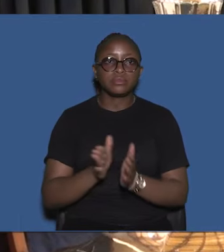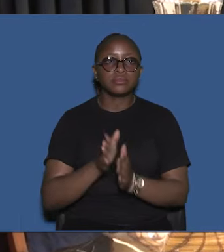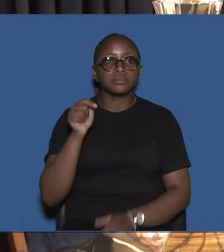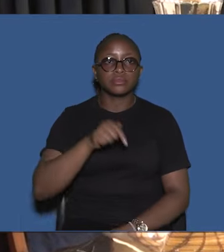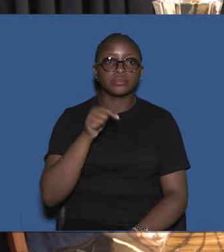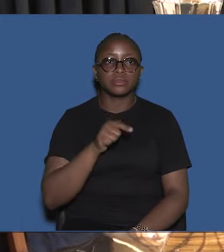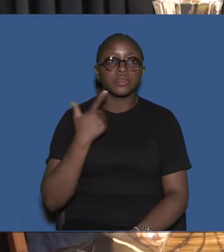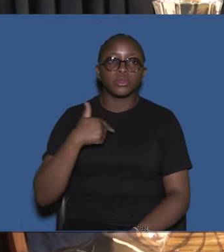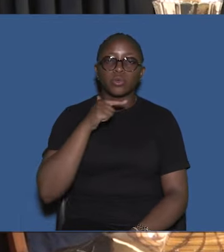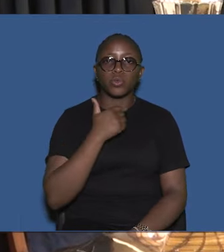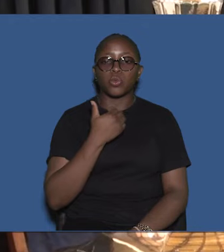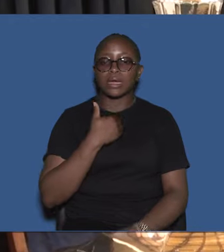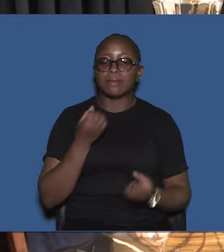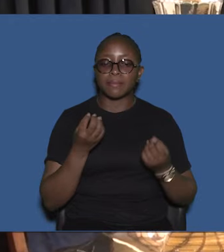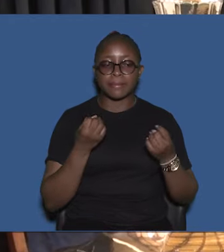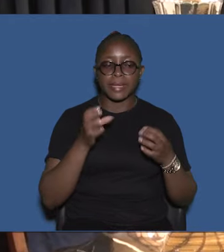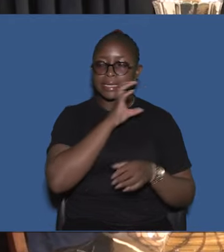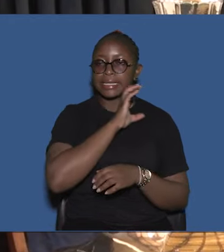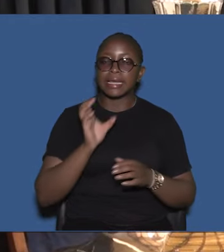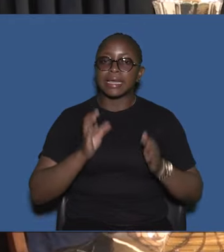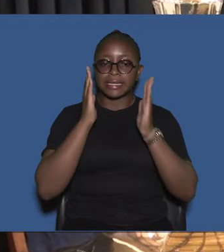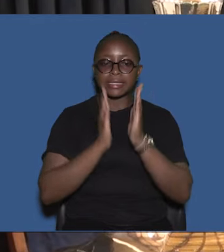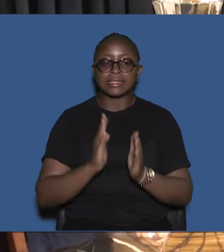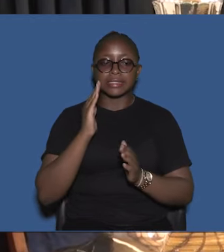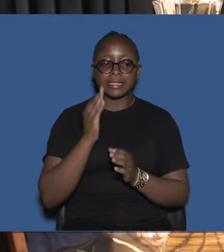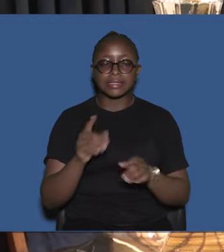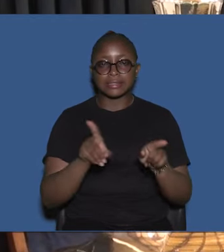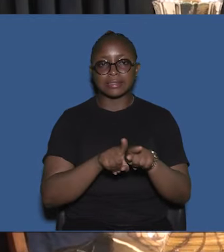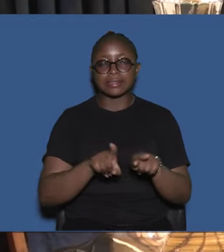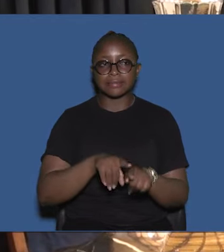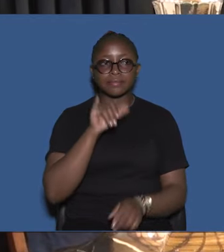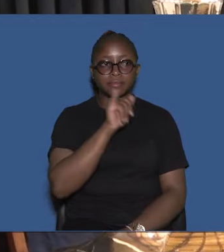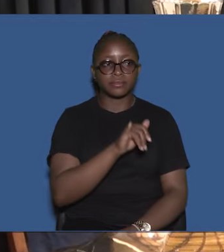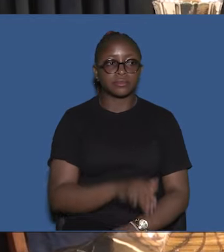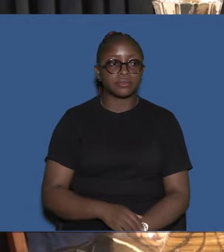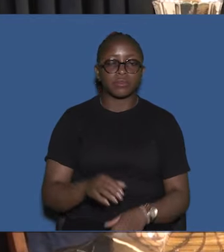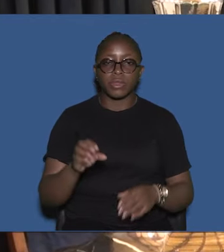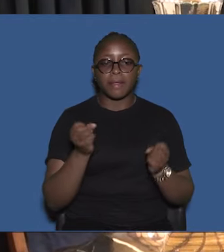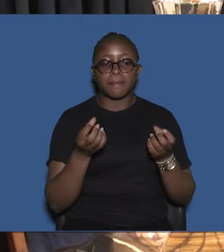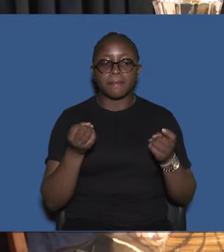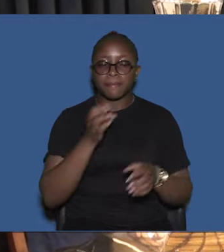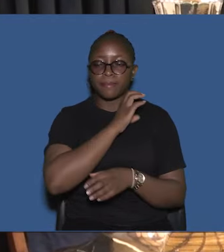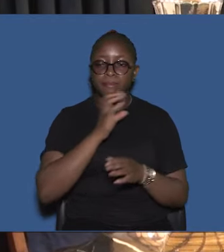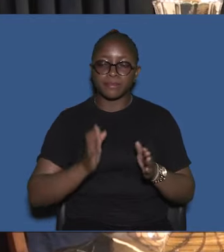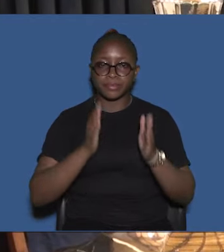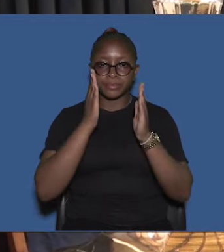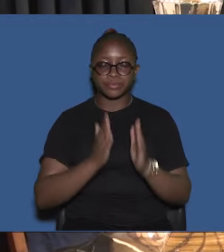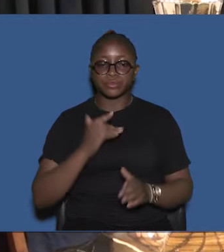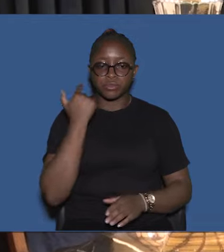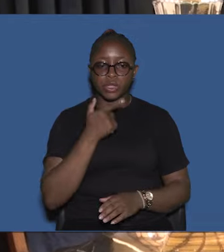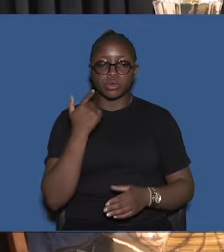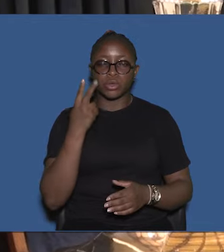have many Christians who are like that. Many Christians who view themselves